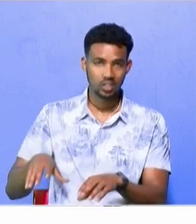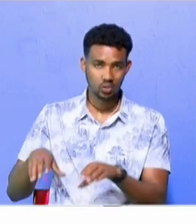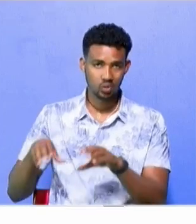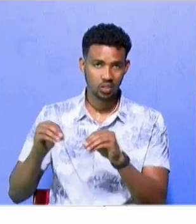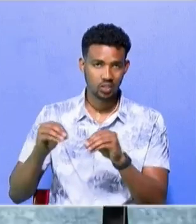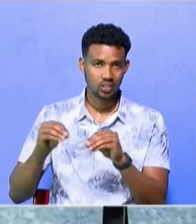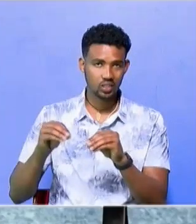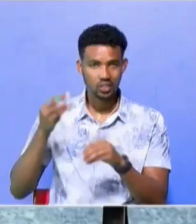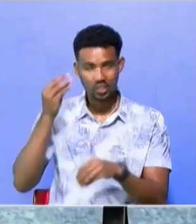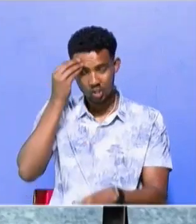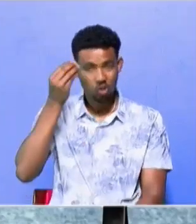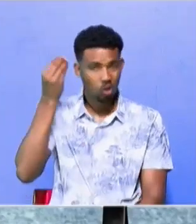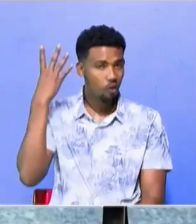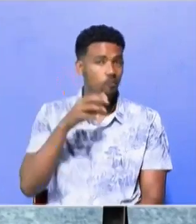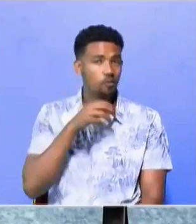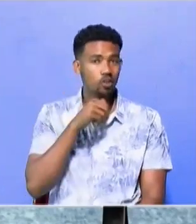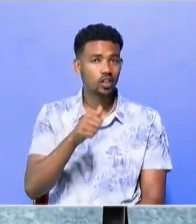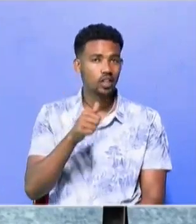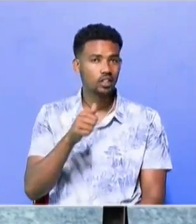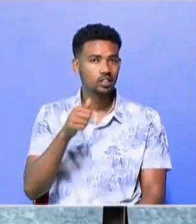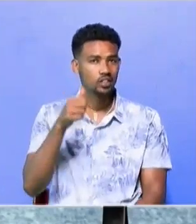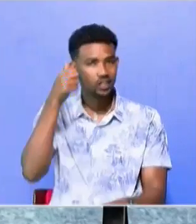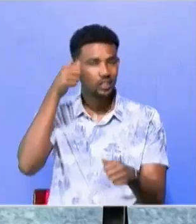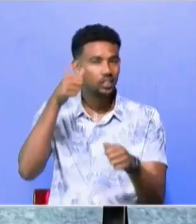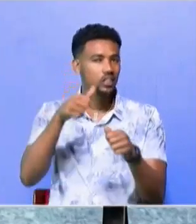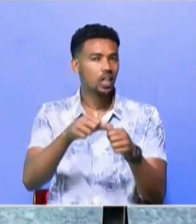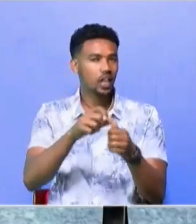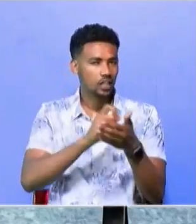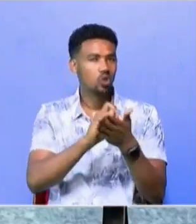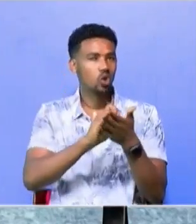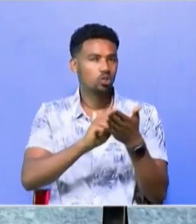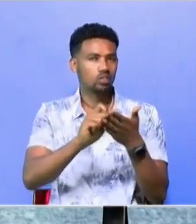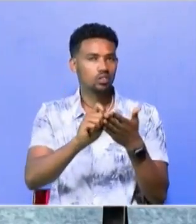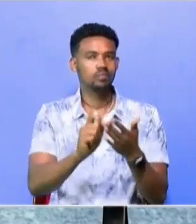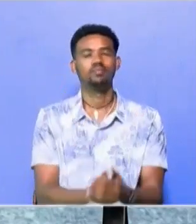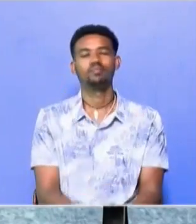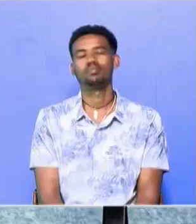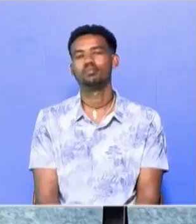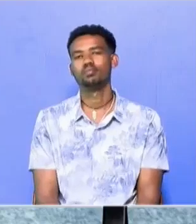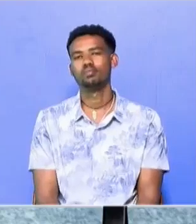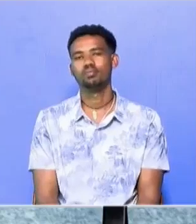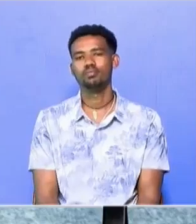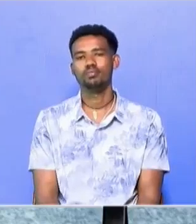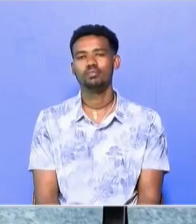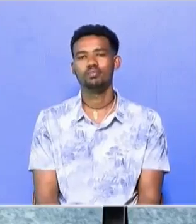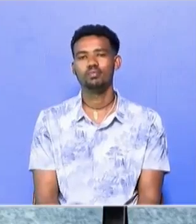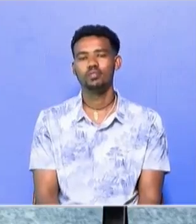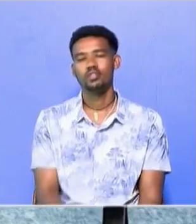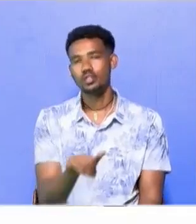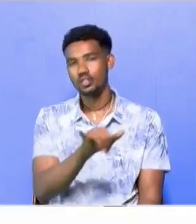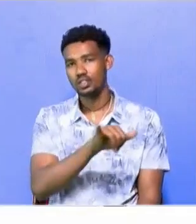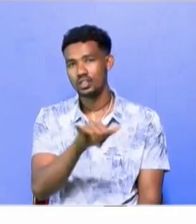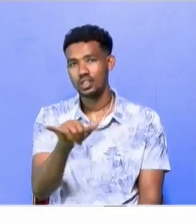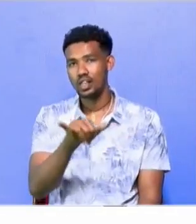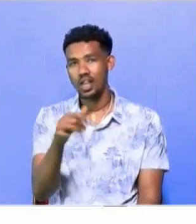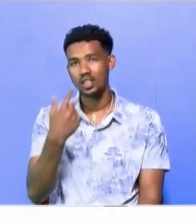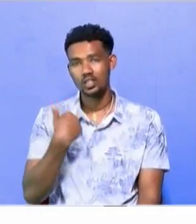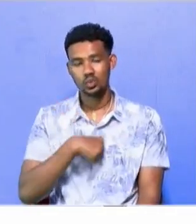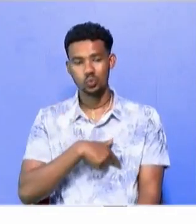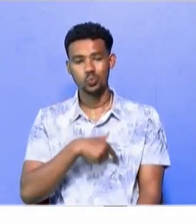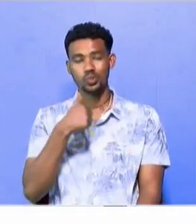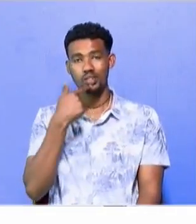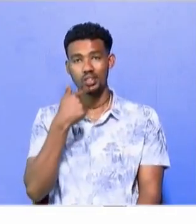Students, don't forget to take a note. Examples like we said, jump.